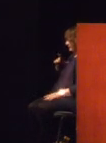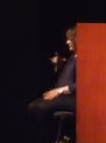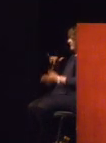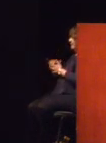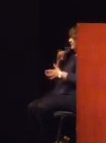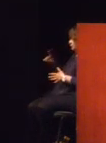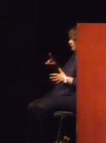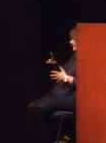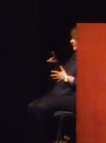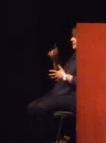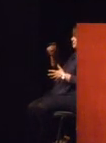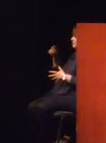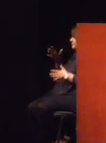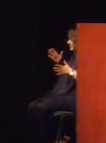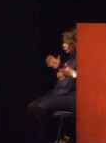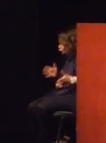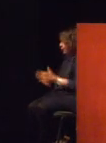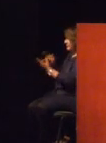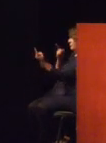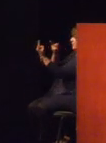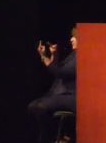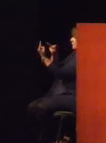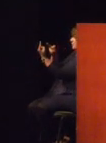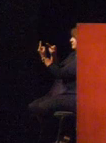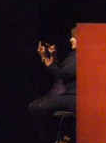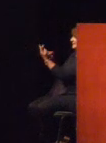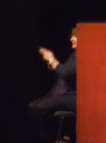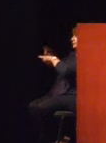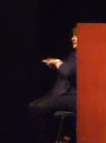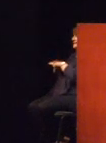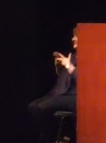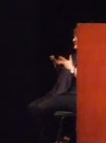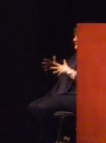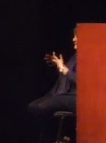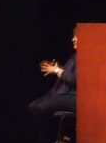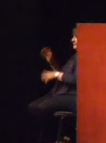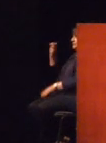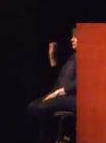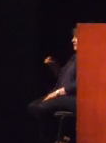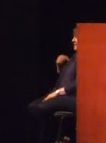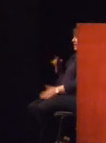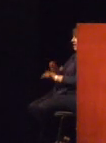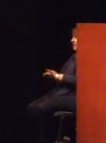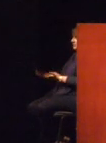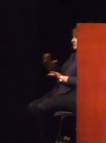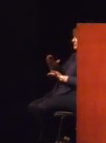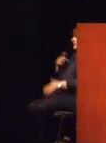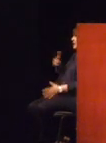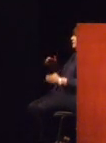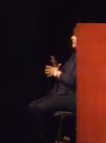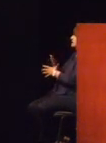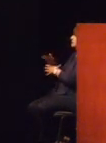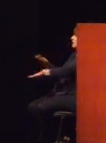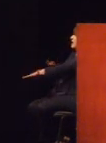us toward this one goal of increasing the completion at our colleges. And I wanted to share a little bit of an